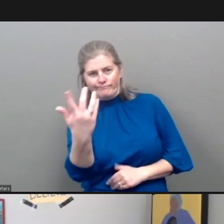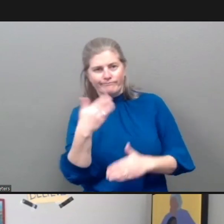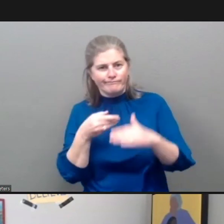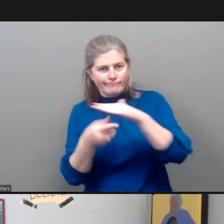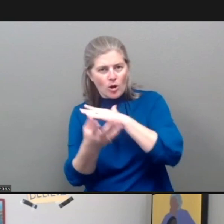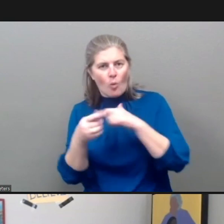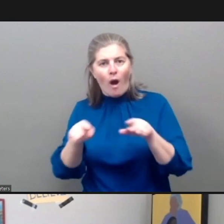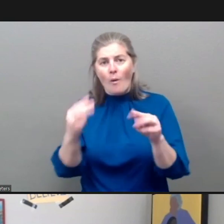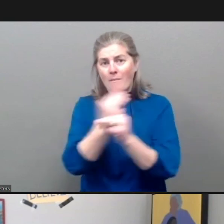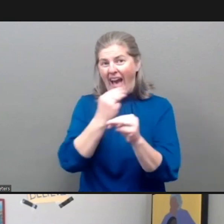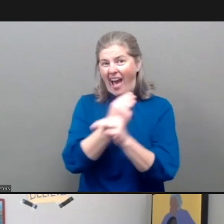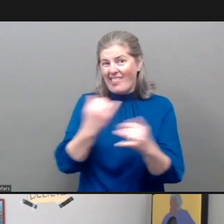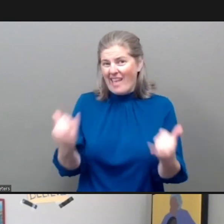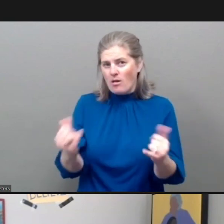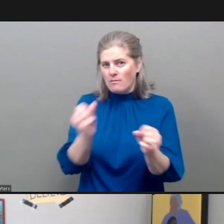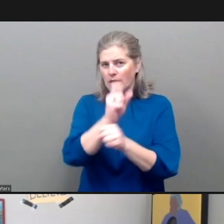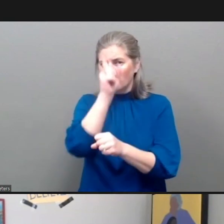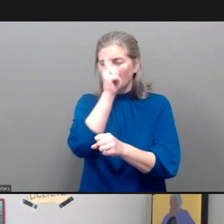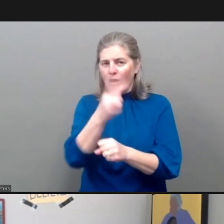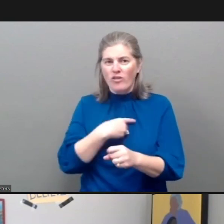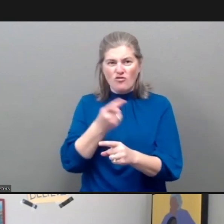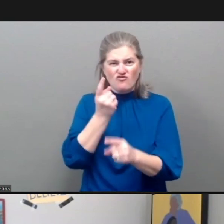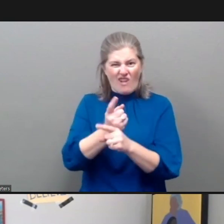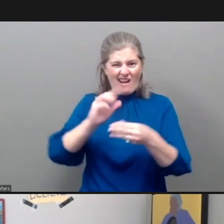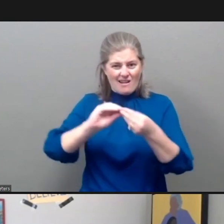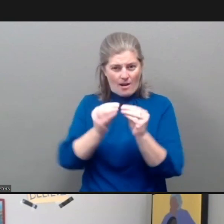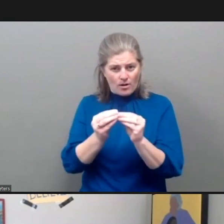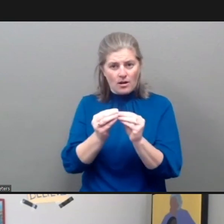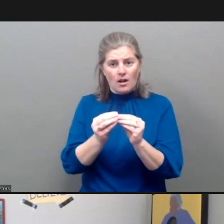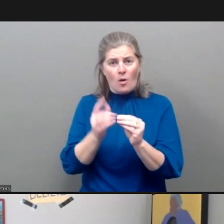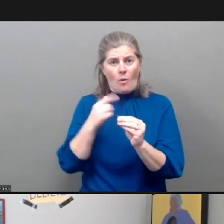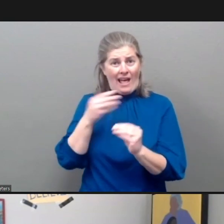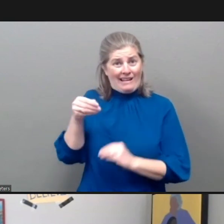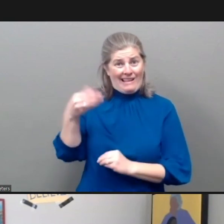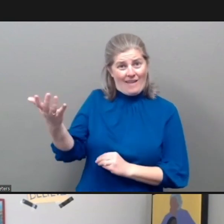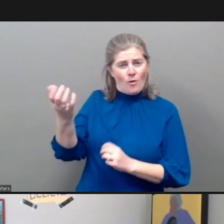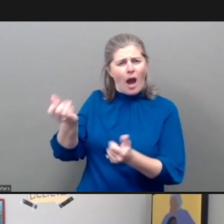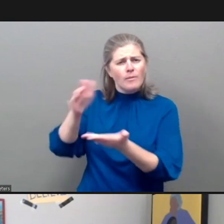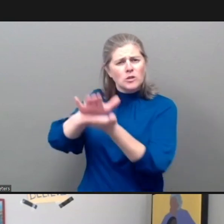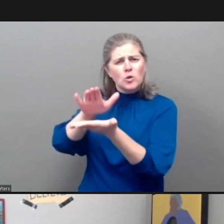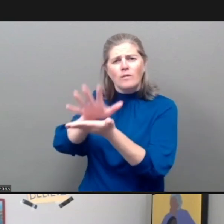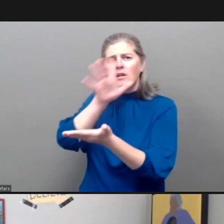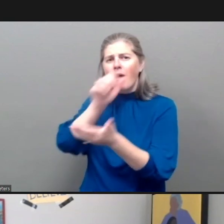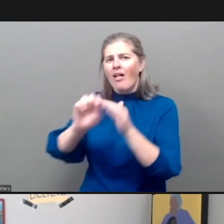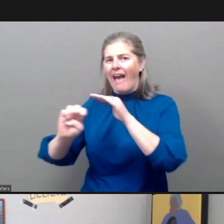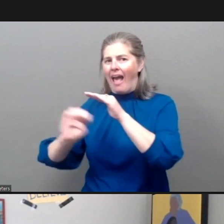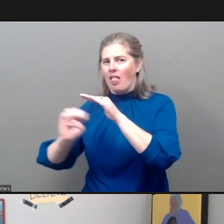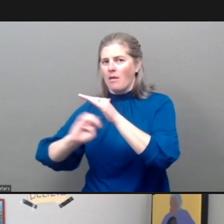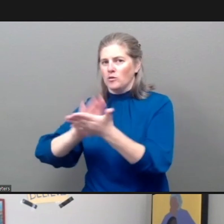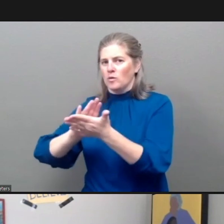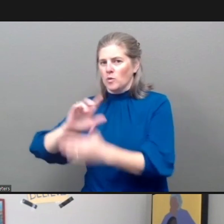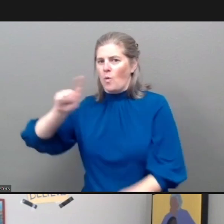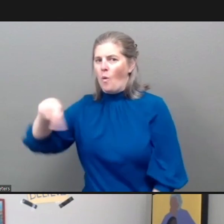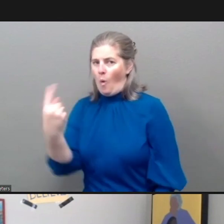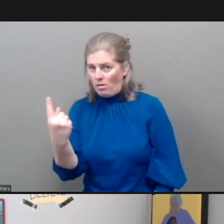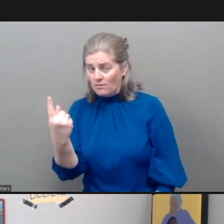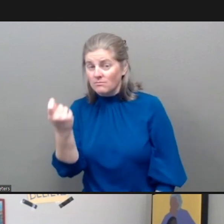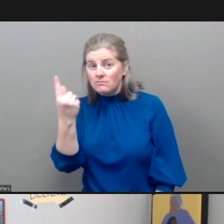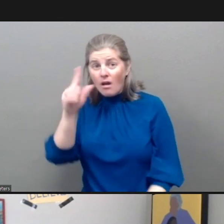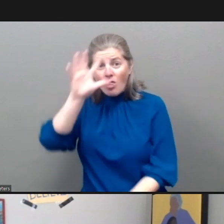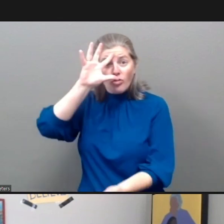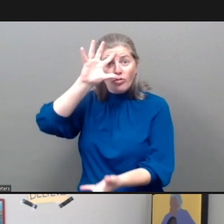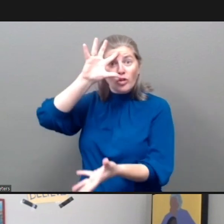I just wanted to make sure we had the right numbers. When I gave you the number of schools, I was talking about elementary schools. So the total number